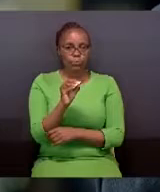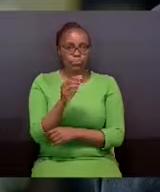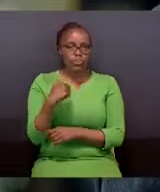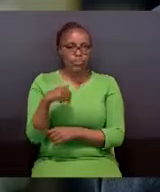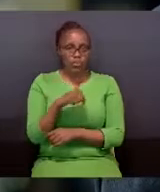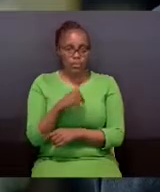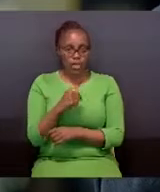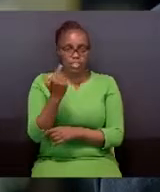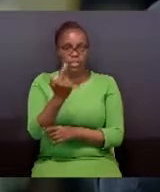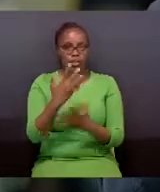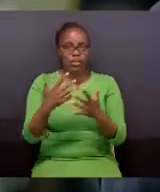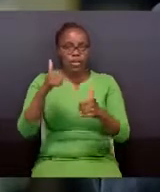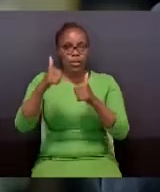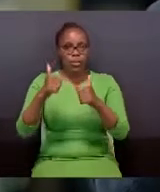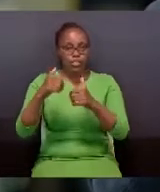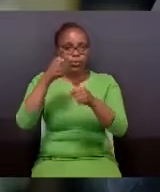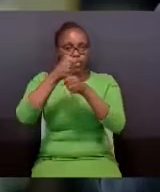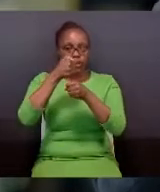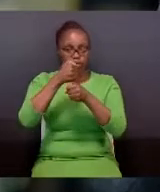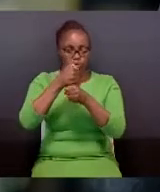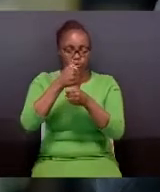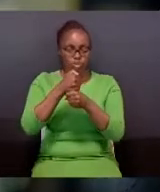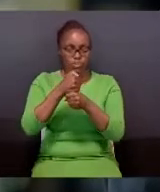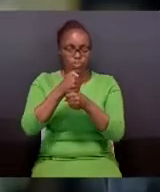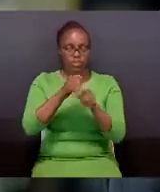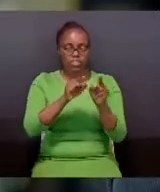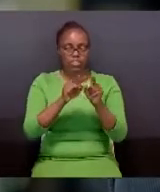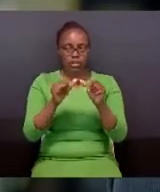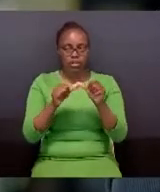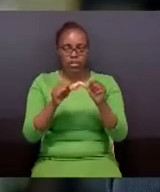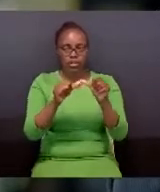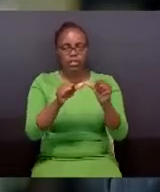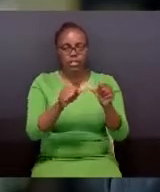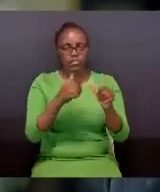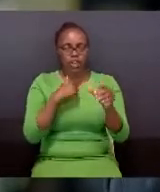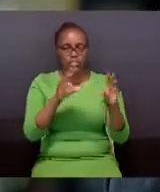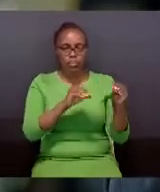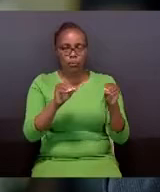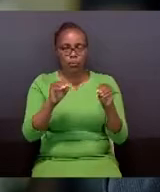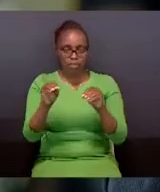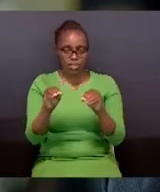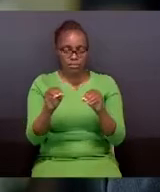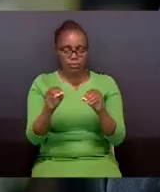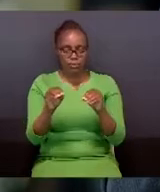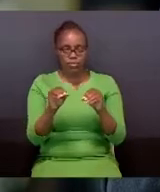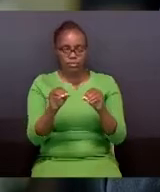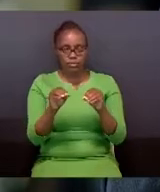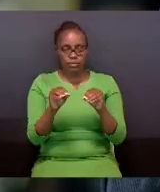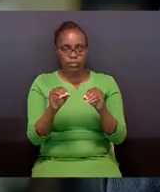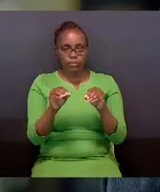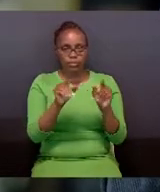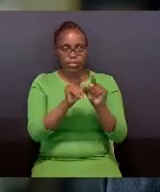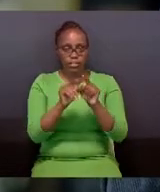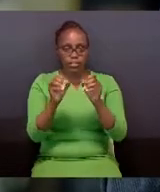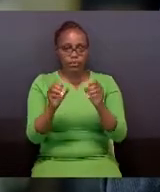for us, the only thing is to encourage that continued forward movement on the